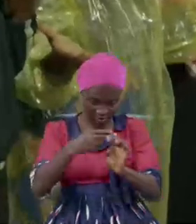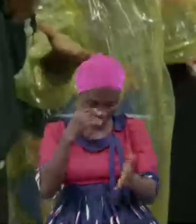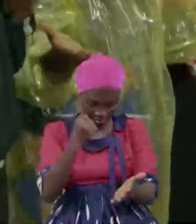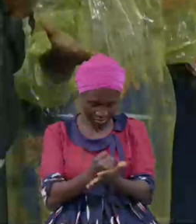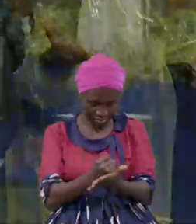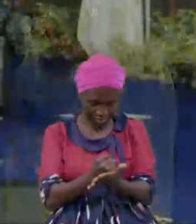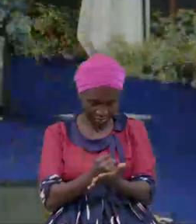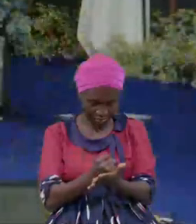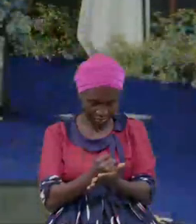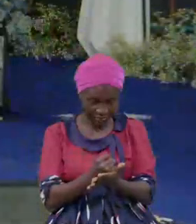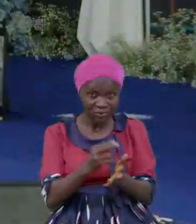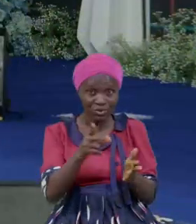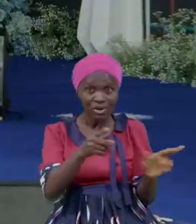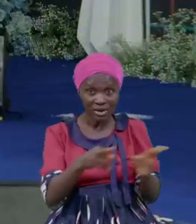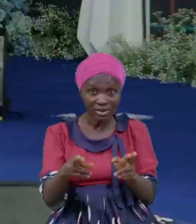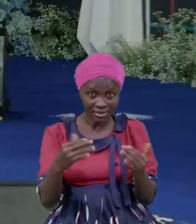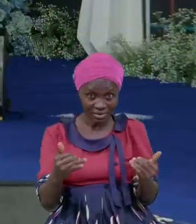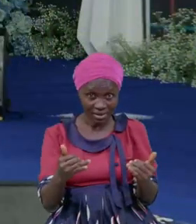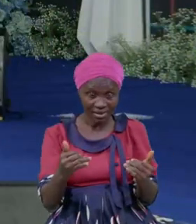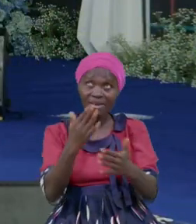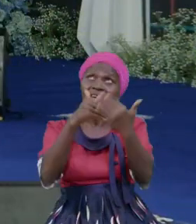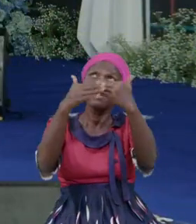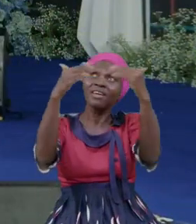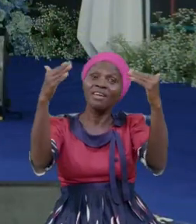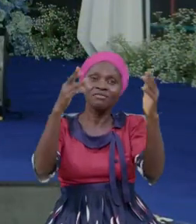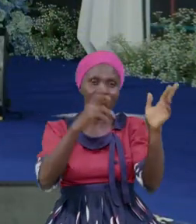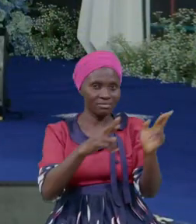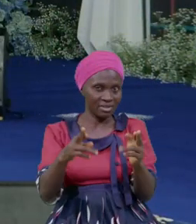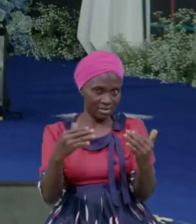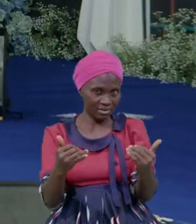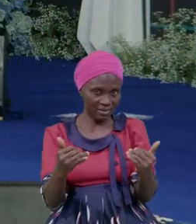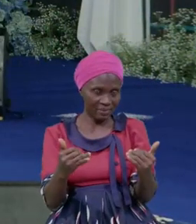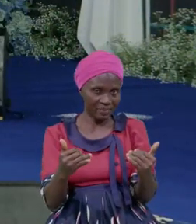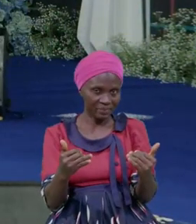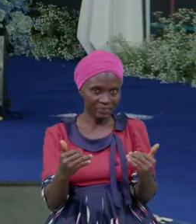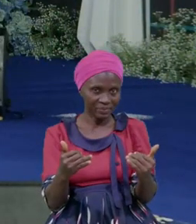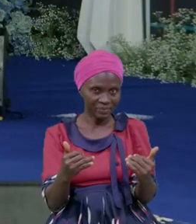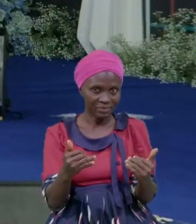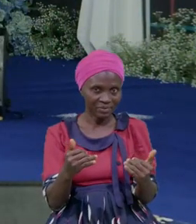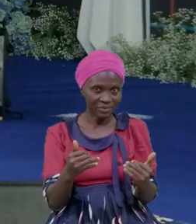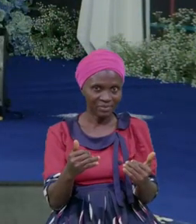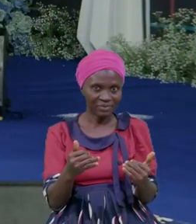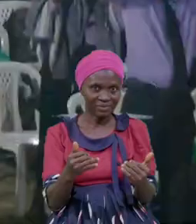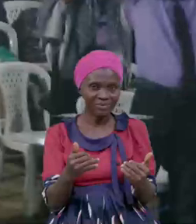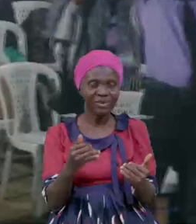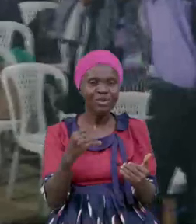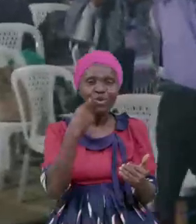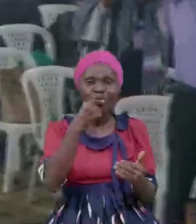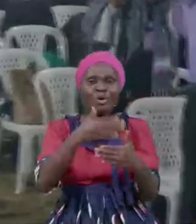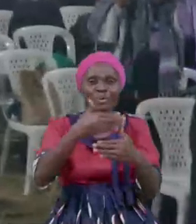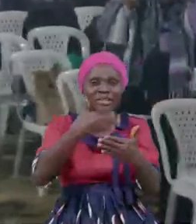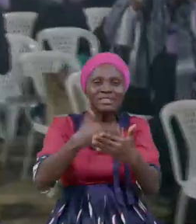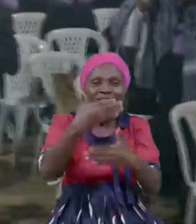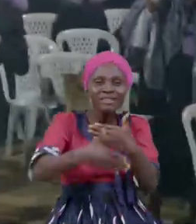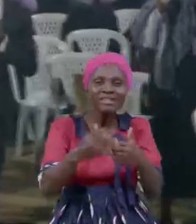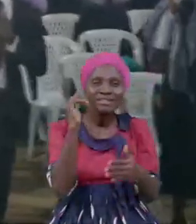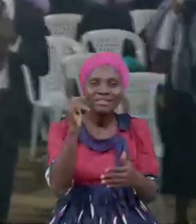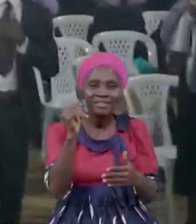Yeah. We're ready now. Heaven is ready now. Yeah. Who will be the next to testify? Yeah.